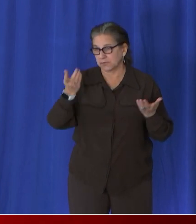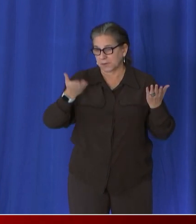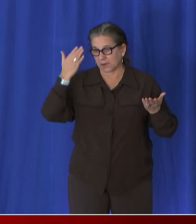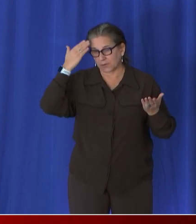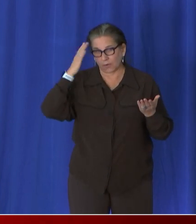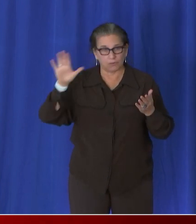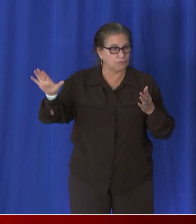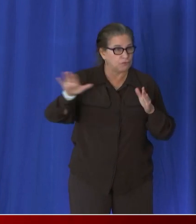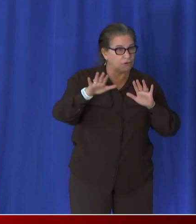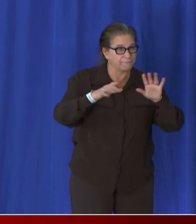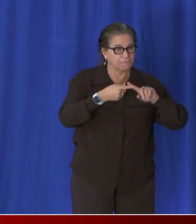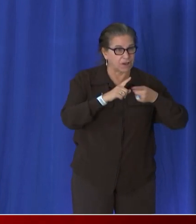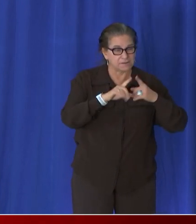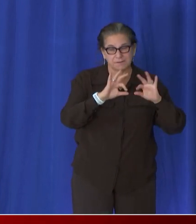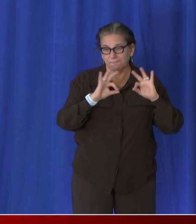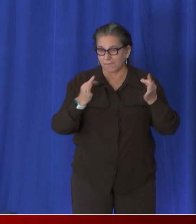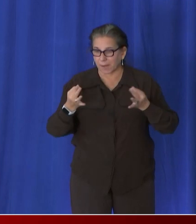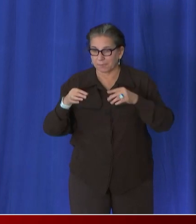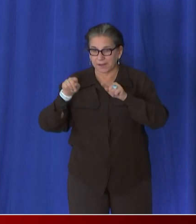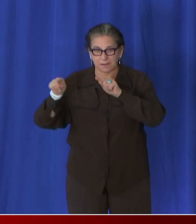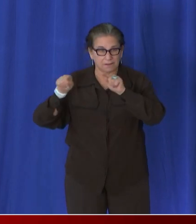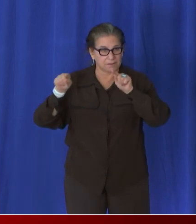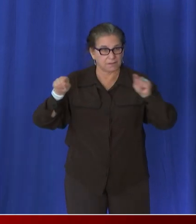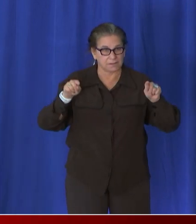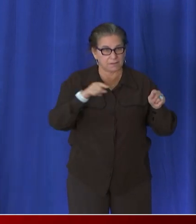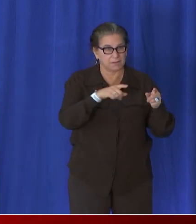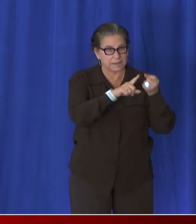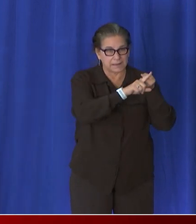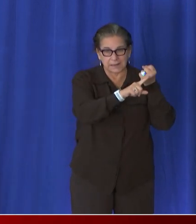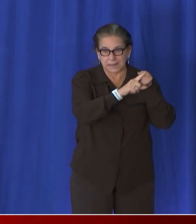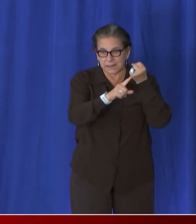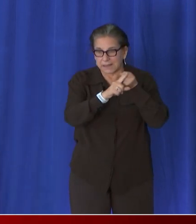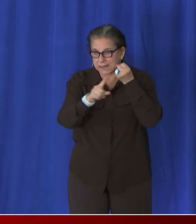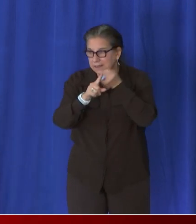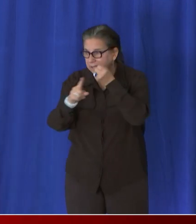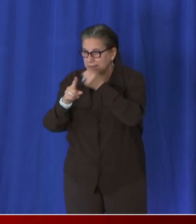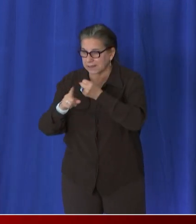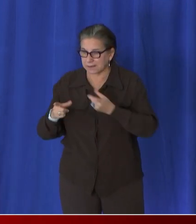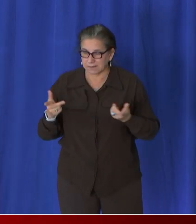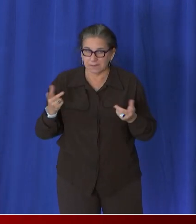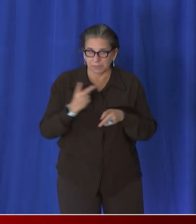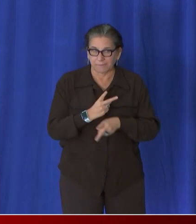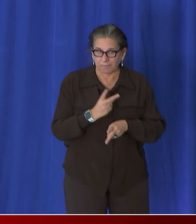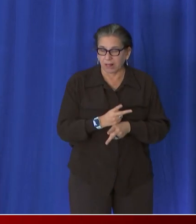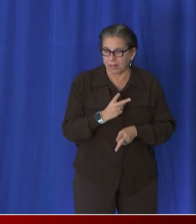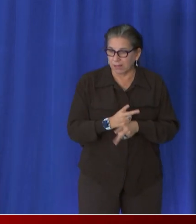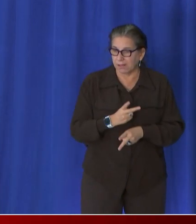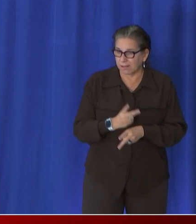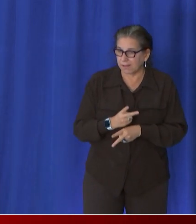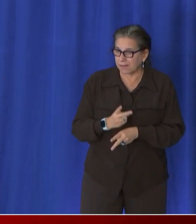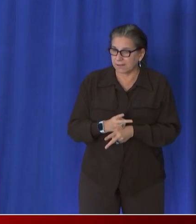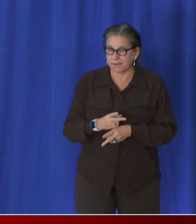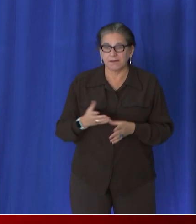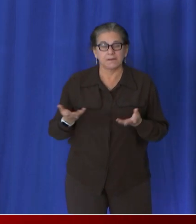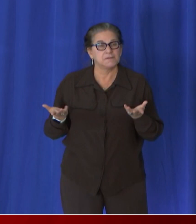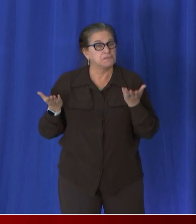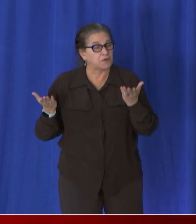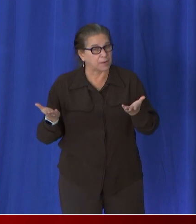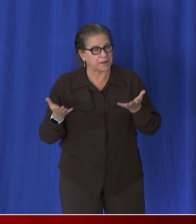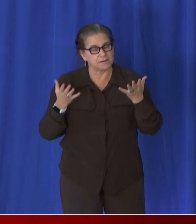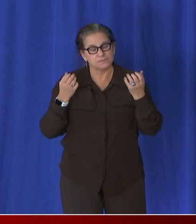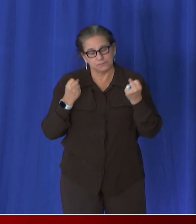up becoming infected with COVID-19, and that's why it's important to have that degree of protection, especially as we see it in the community